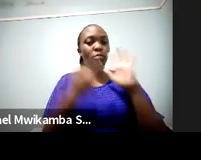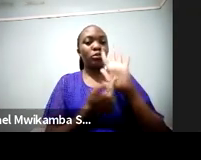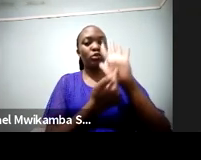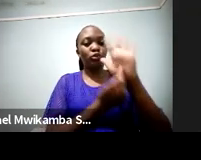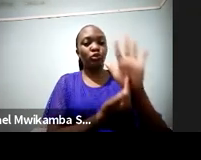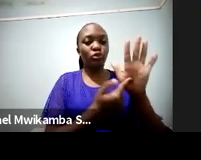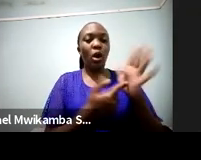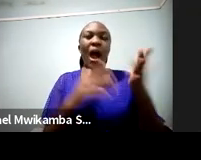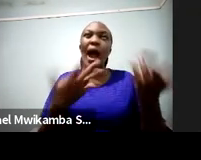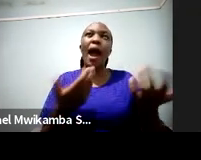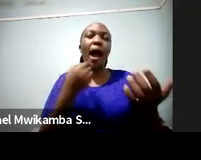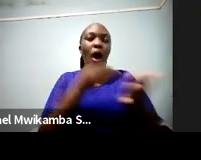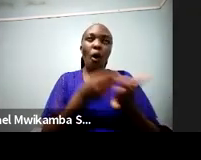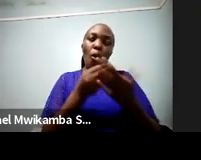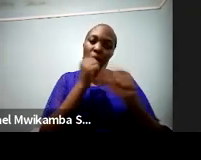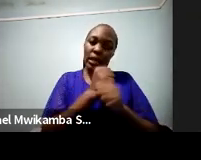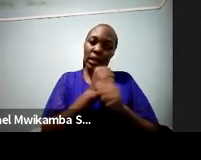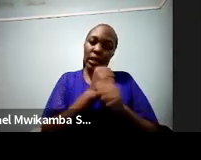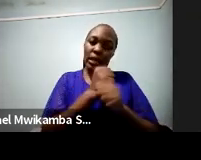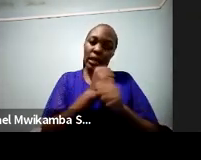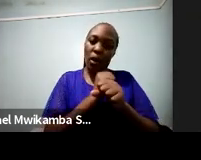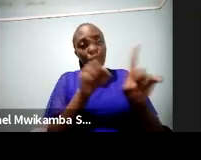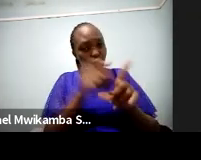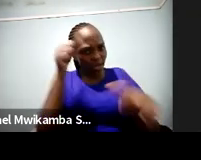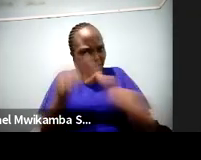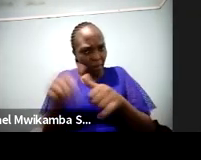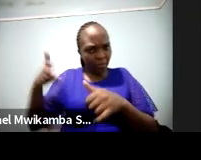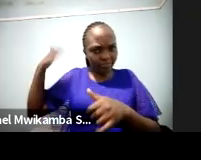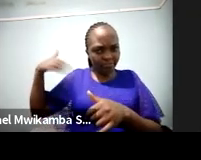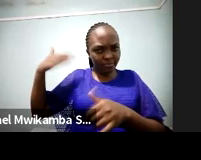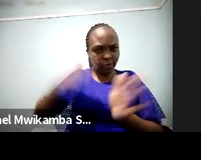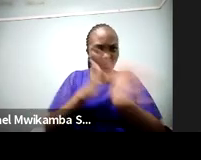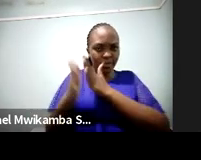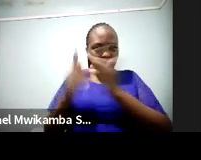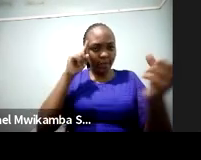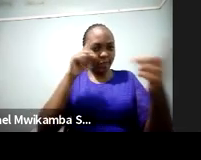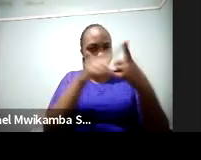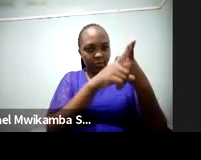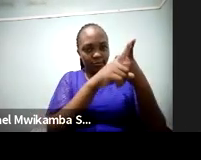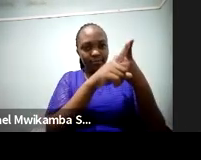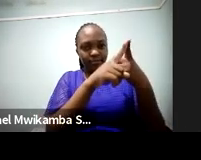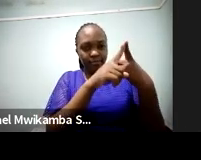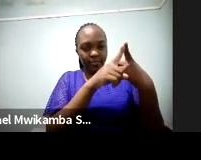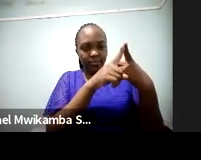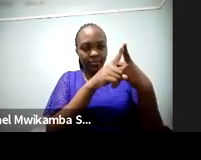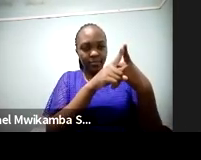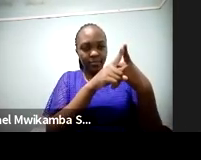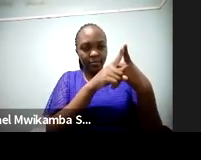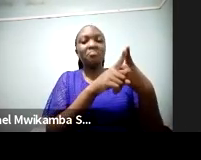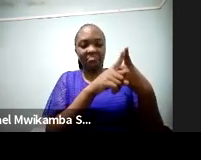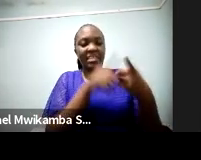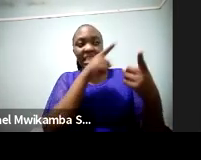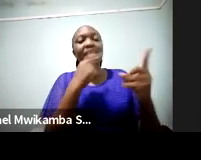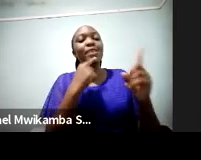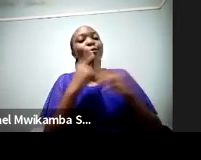did set goals. Financial goals was one of the goals that we were setting. At some point, before I go very far,